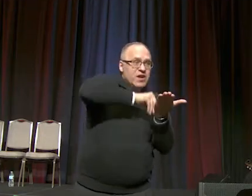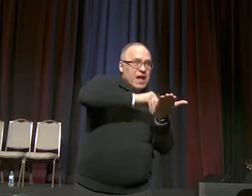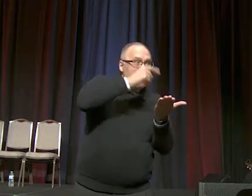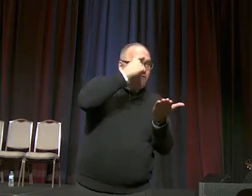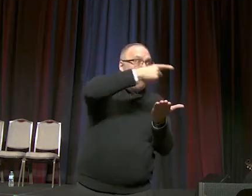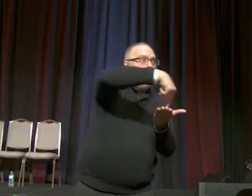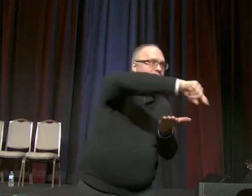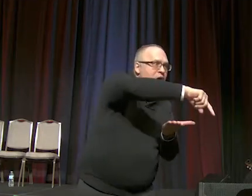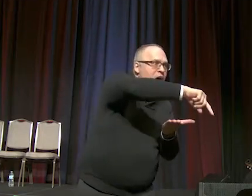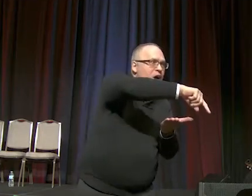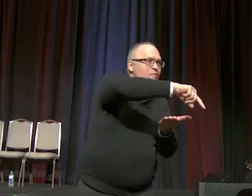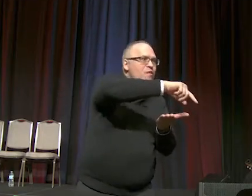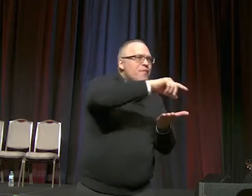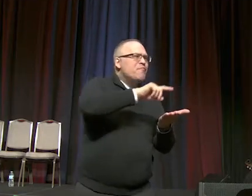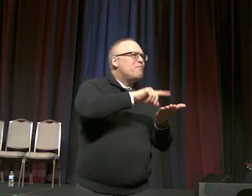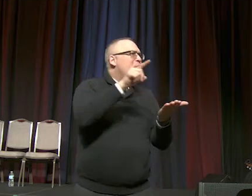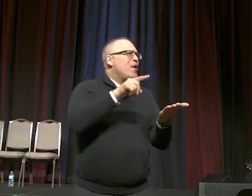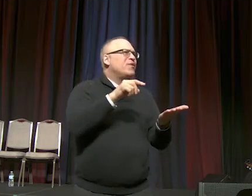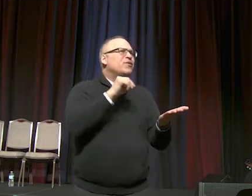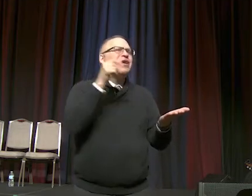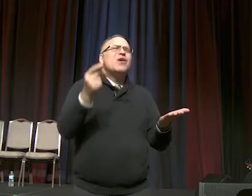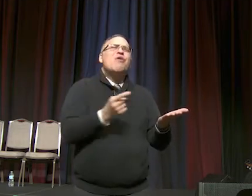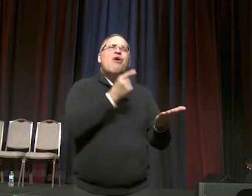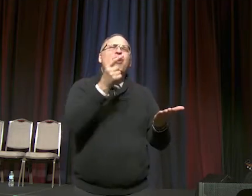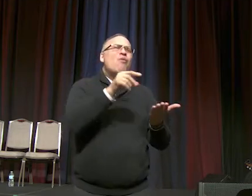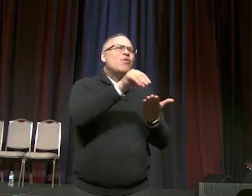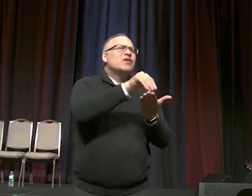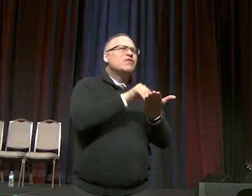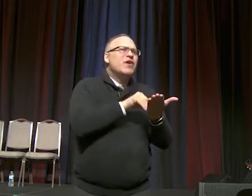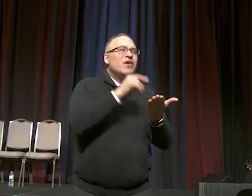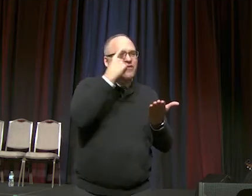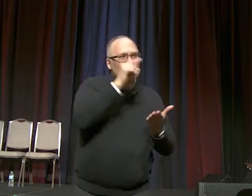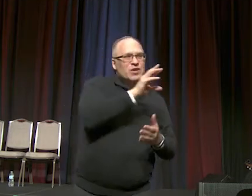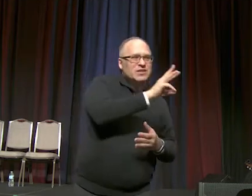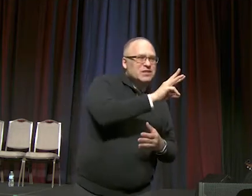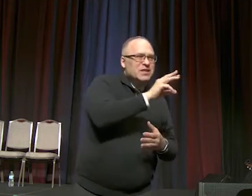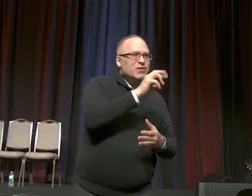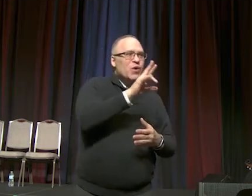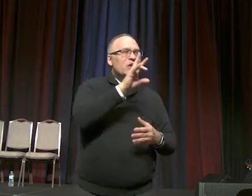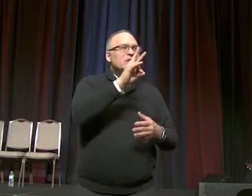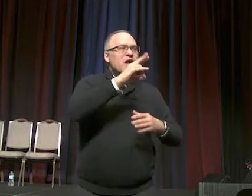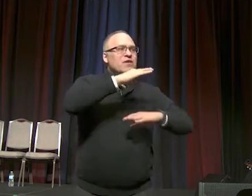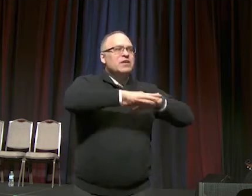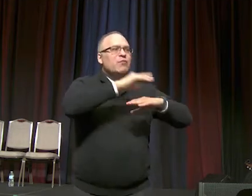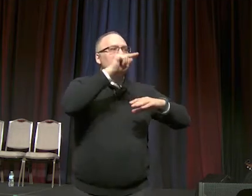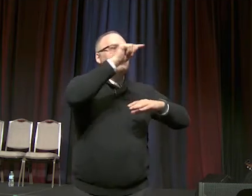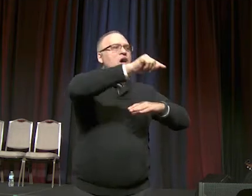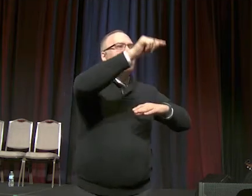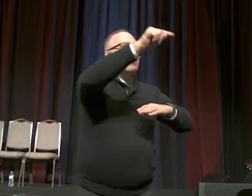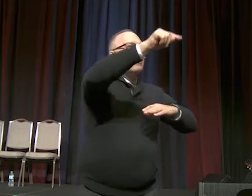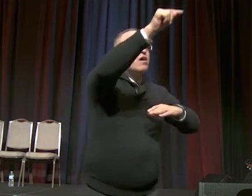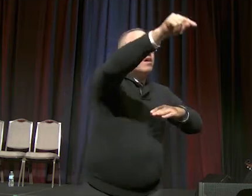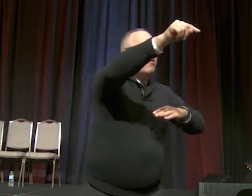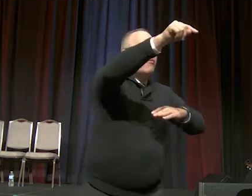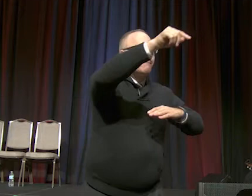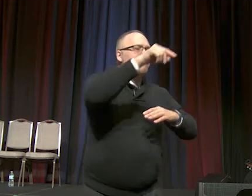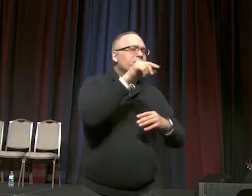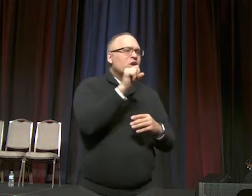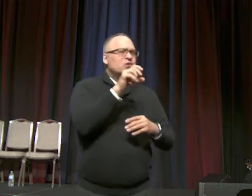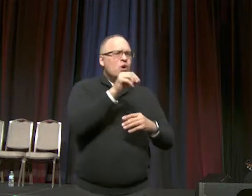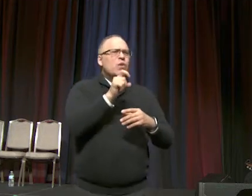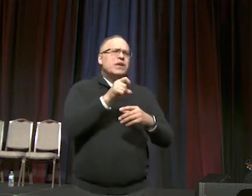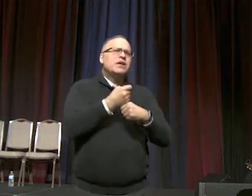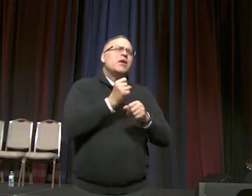see, but they didn't always fill them out for 6 or 7 tables down. And so we need to make sure that the heads